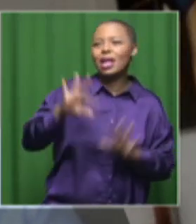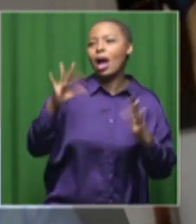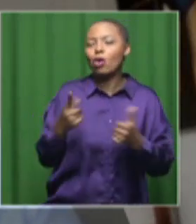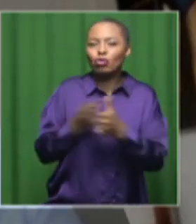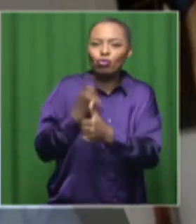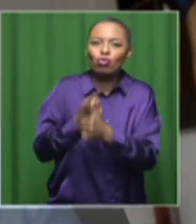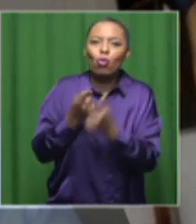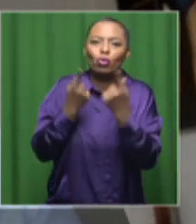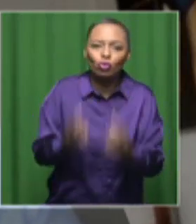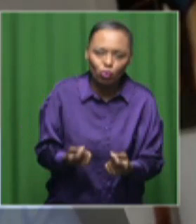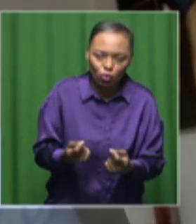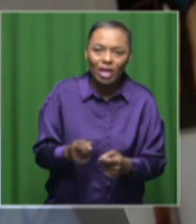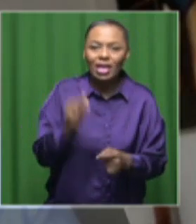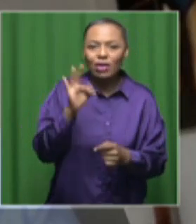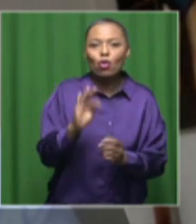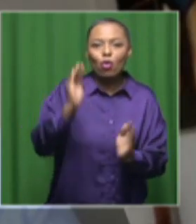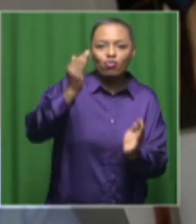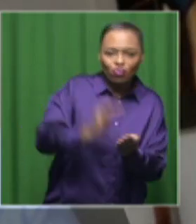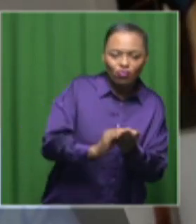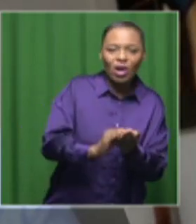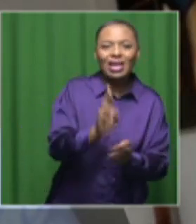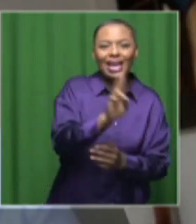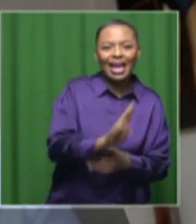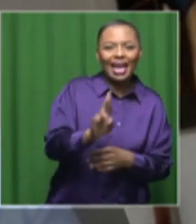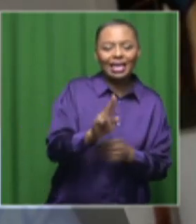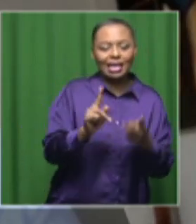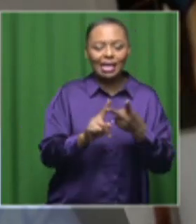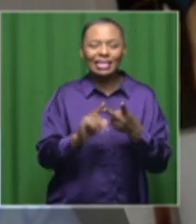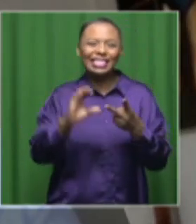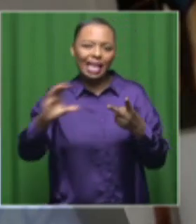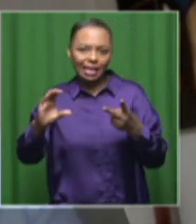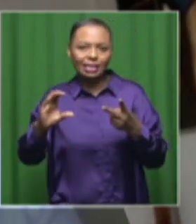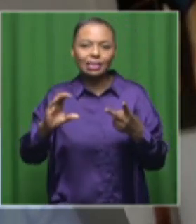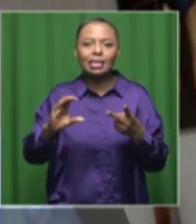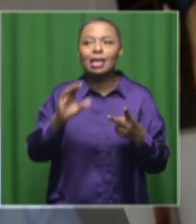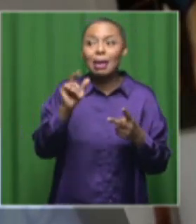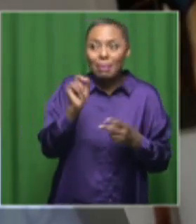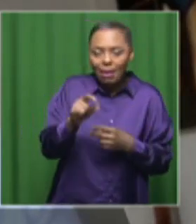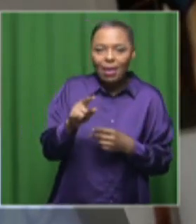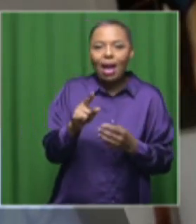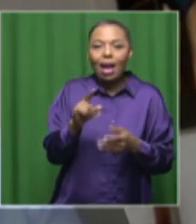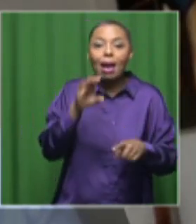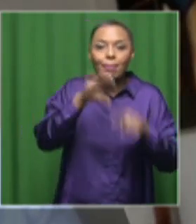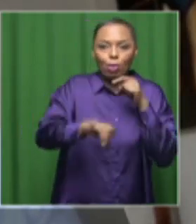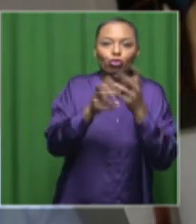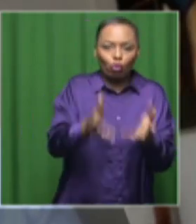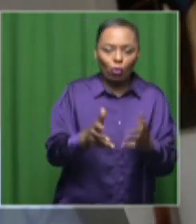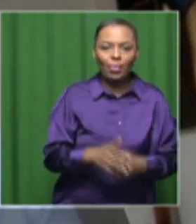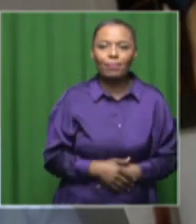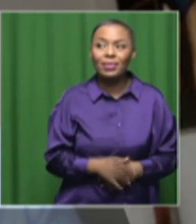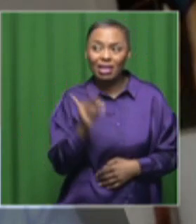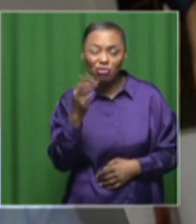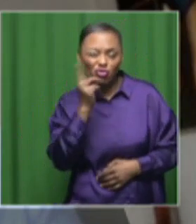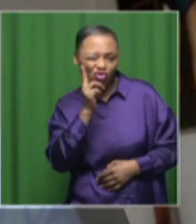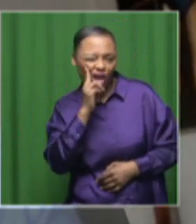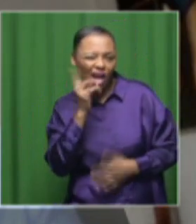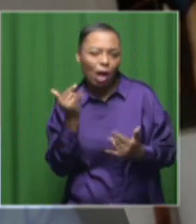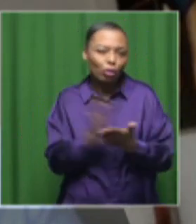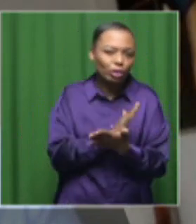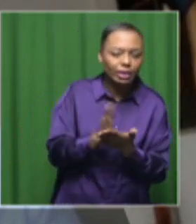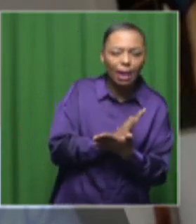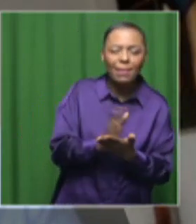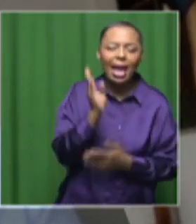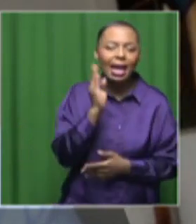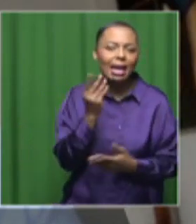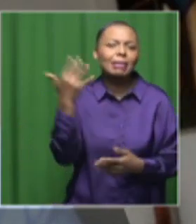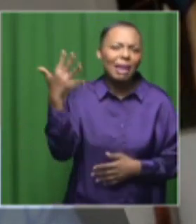reduce it to rands and cents, that's what we came down to. So that's something to think about when we look at these kinds of exercises. They are very